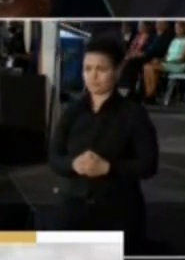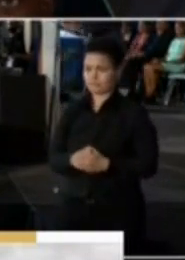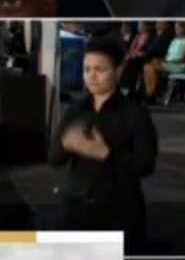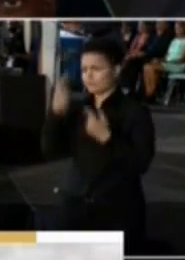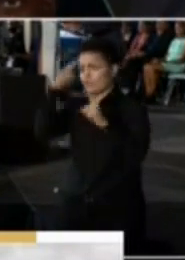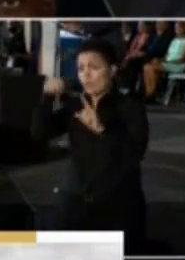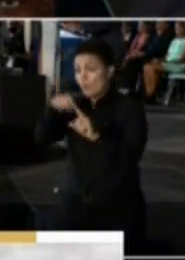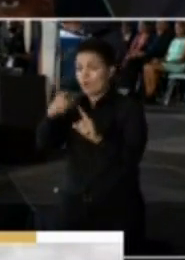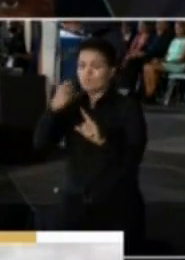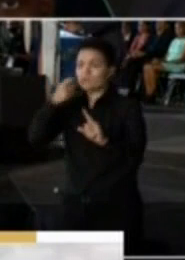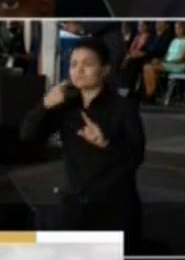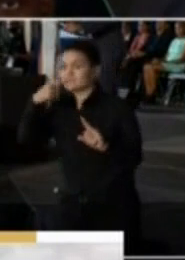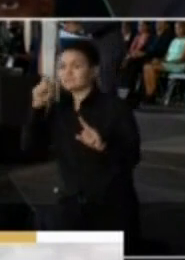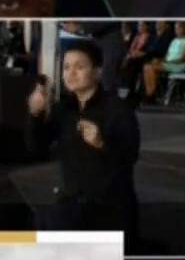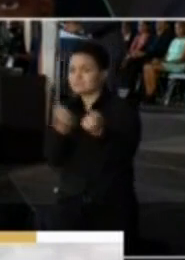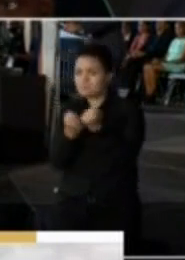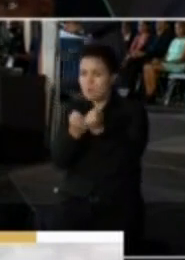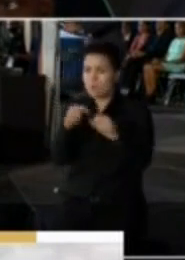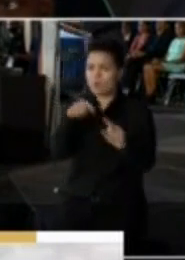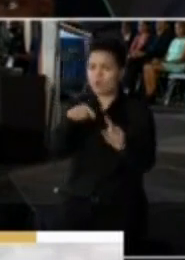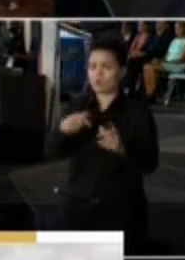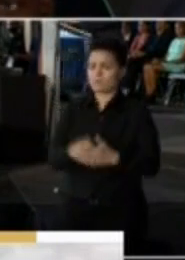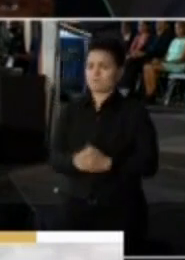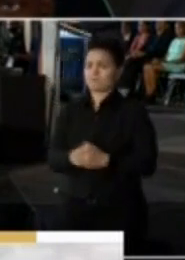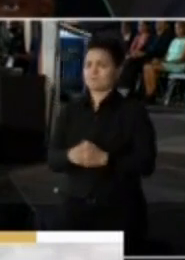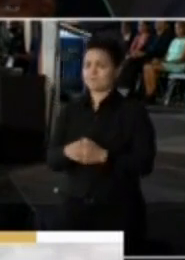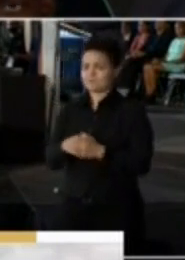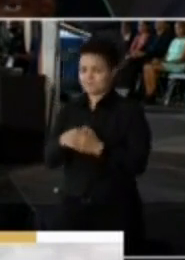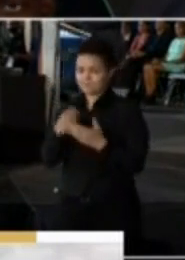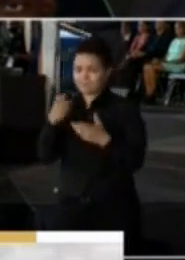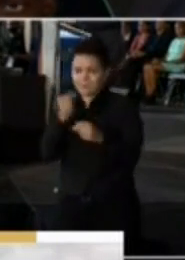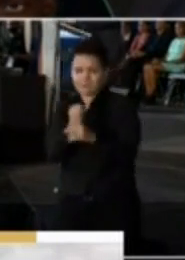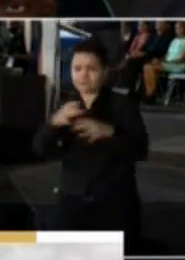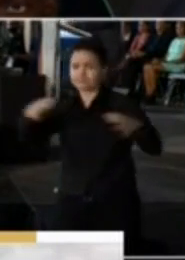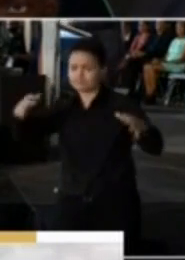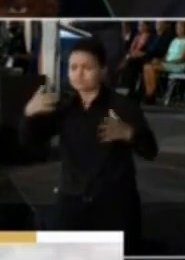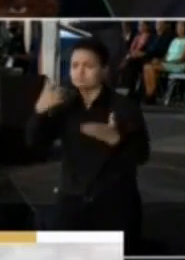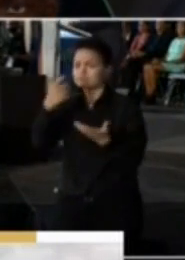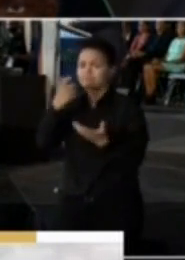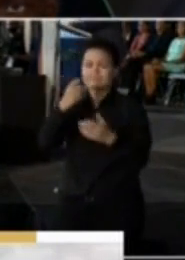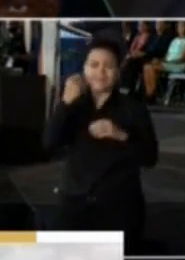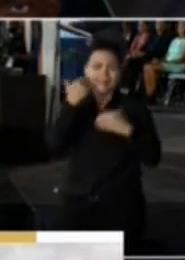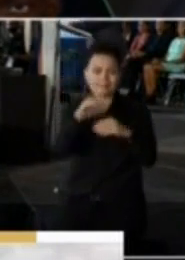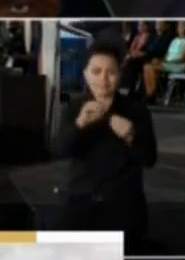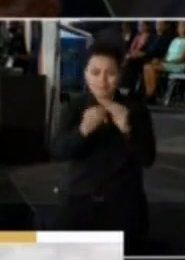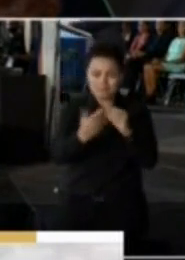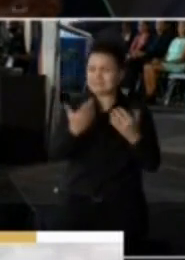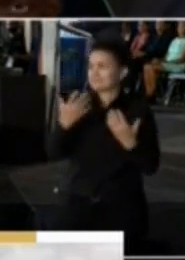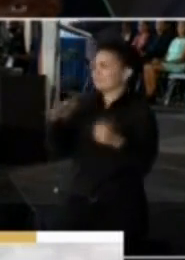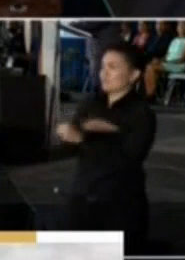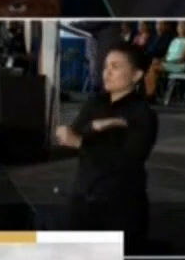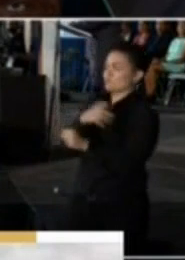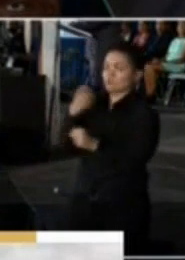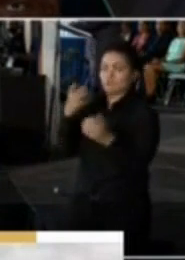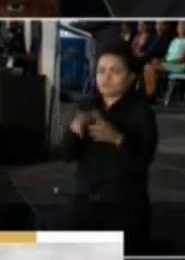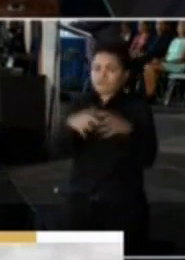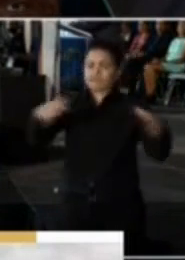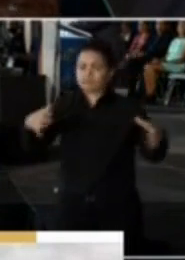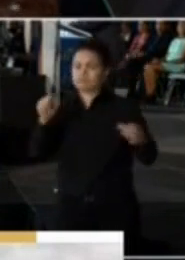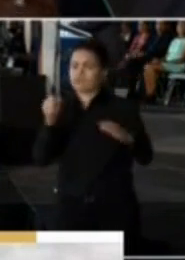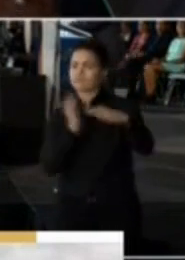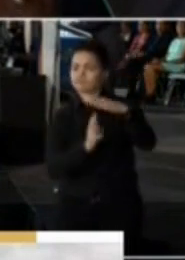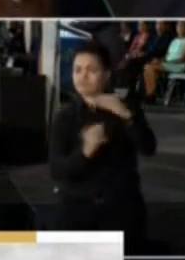capacity at treatment programs. Our public health officials are also preparing to help expand services, including counseling